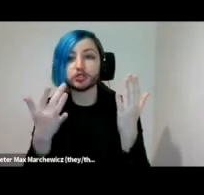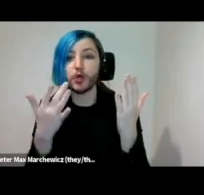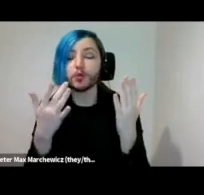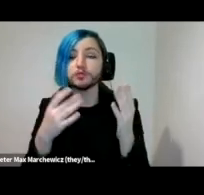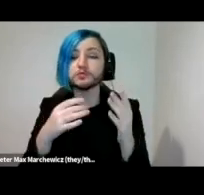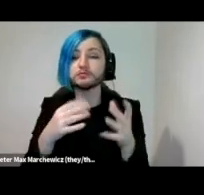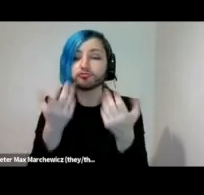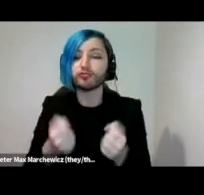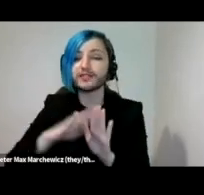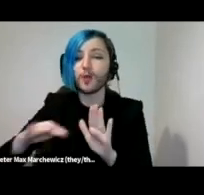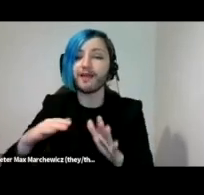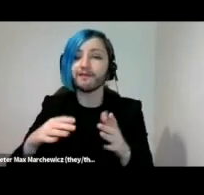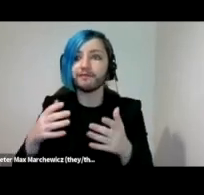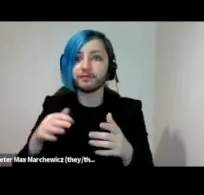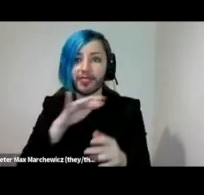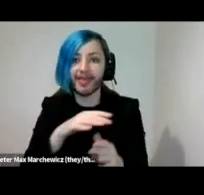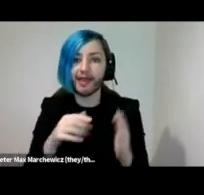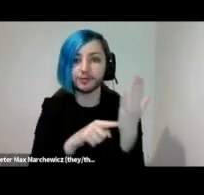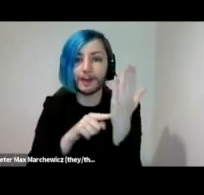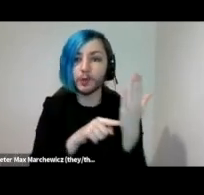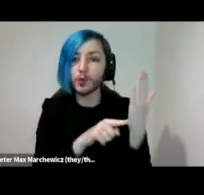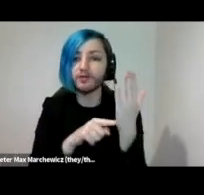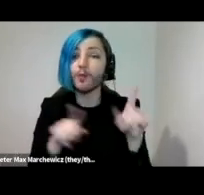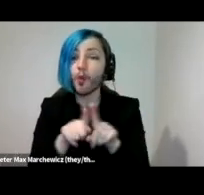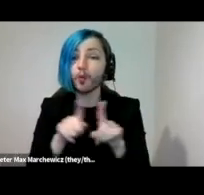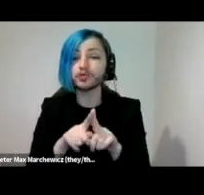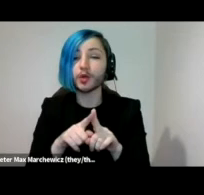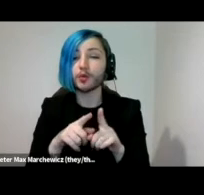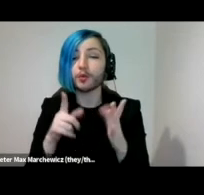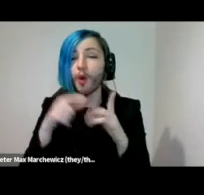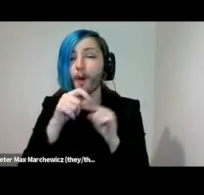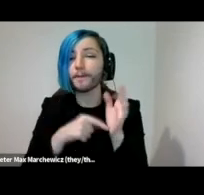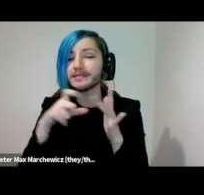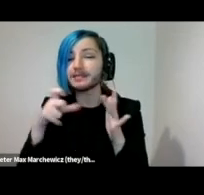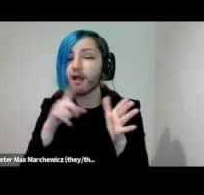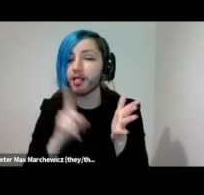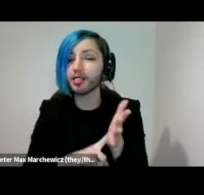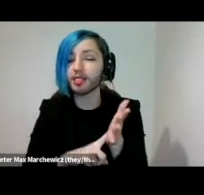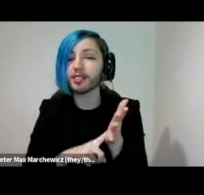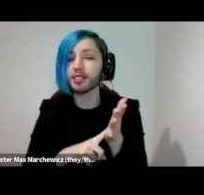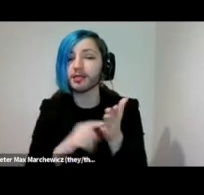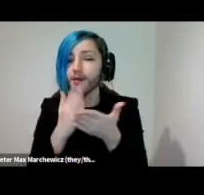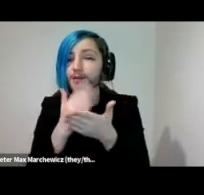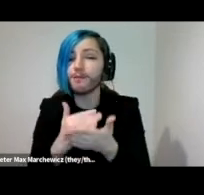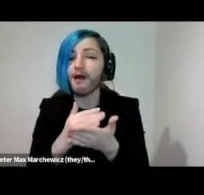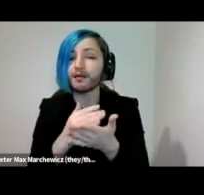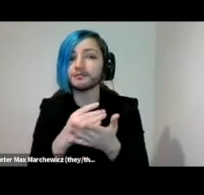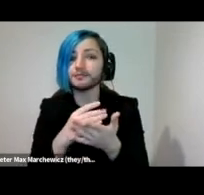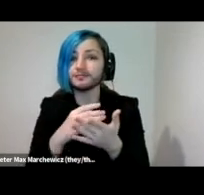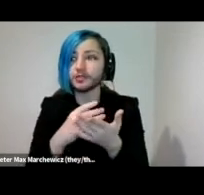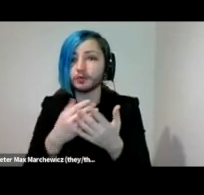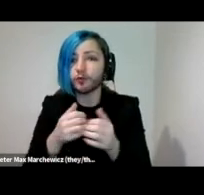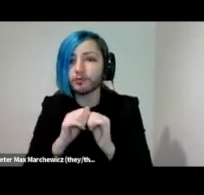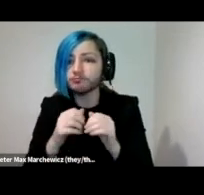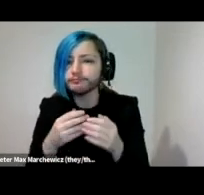sensing, but they are also optical elements. They are the mirrors that from which light is